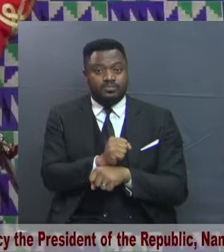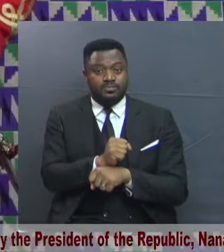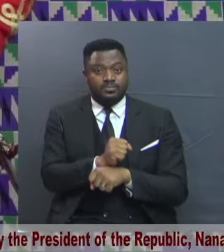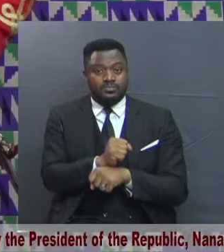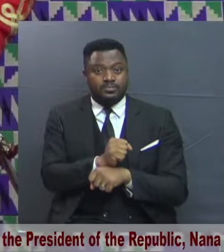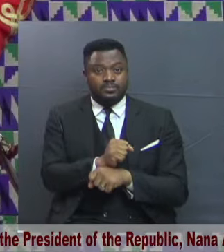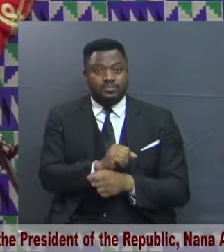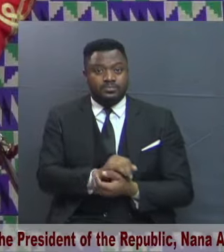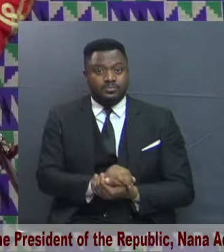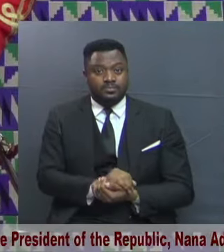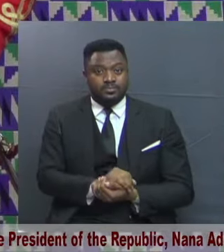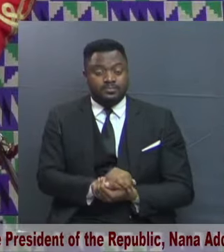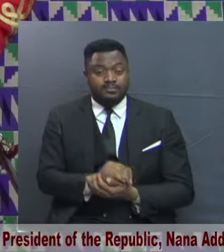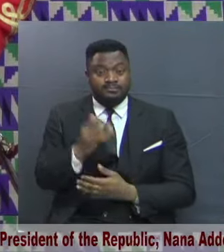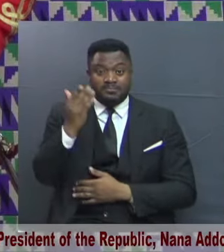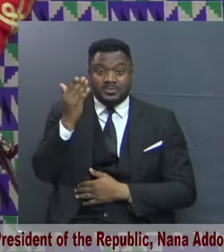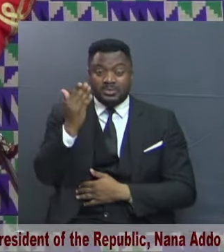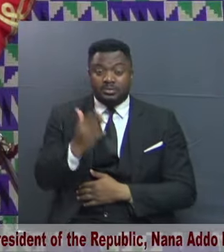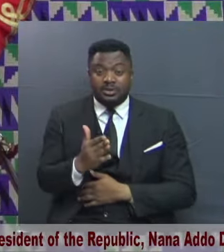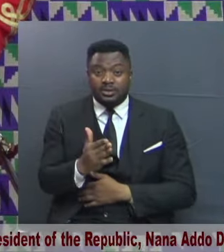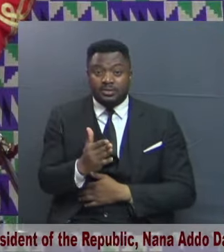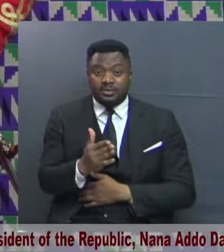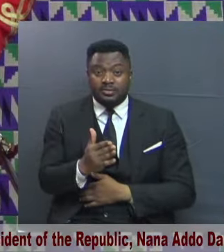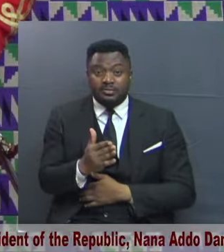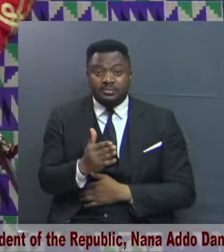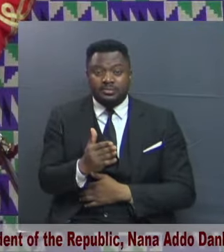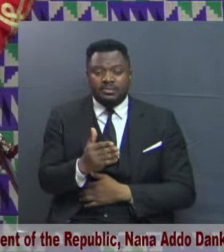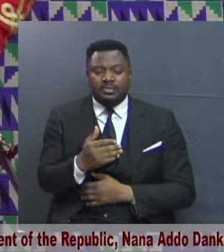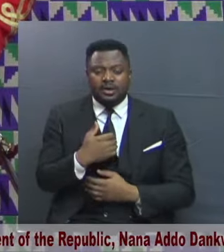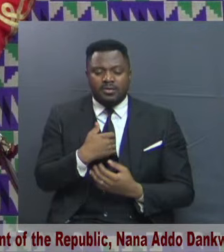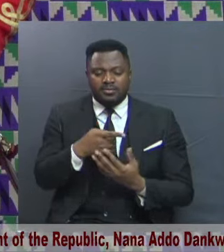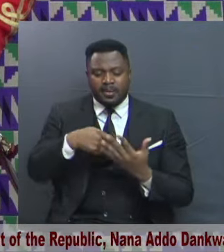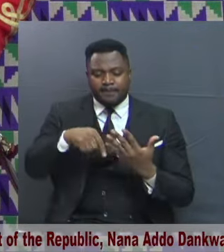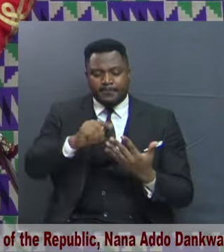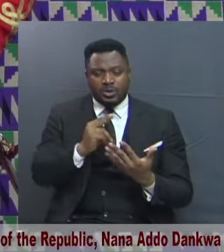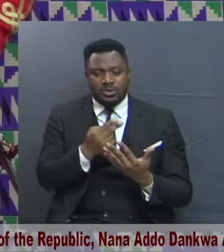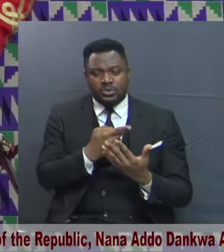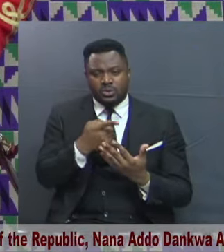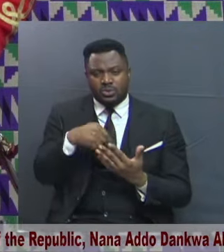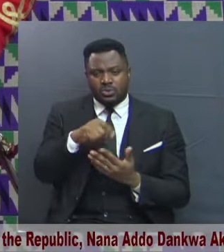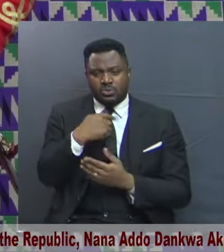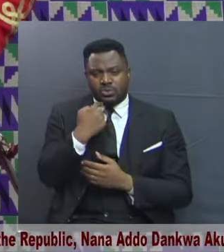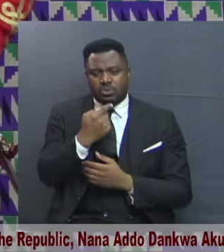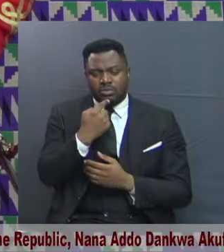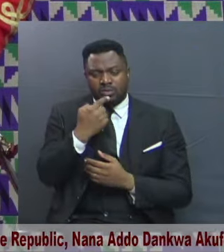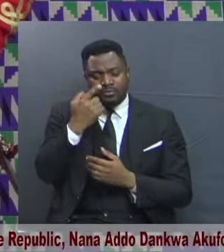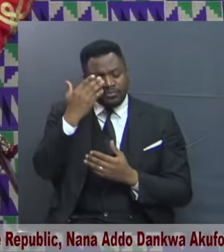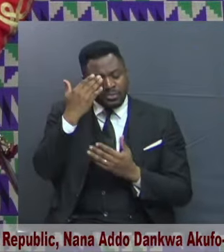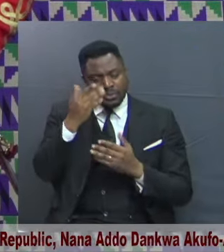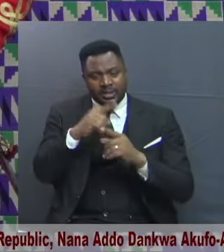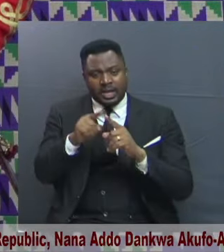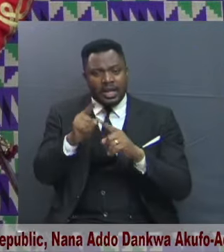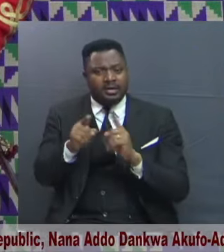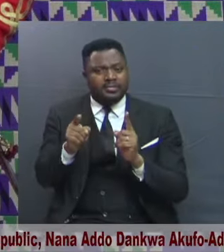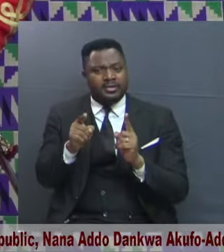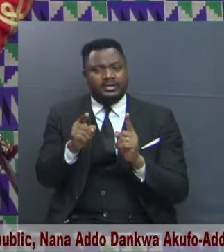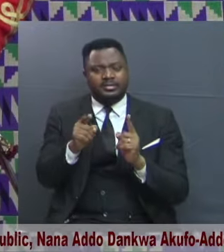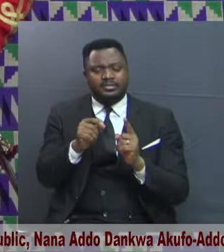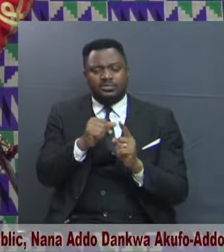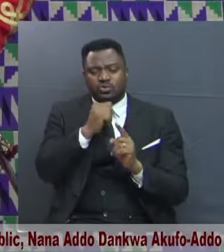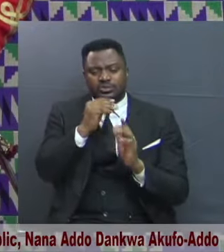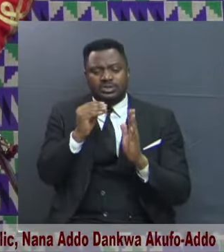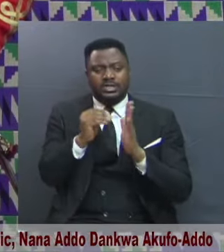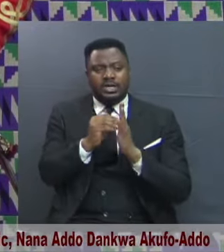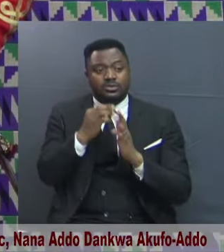operate Mr Speaker there are amongst us those who for ideological or other unstated